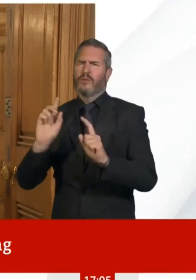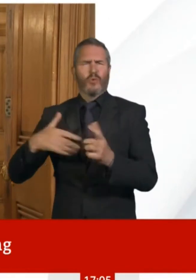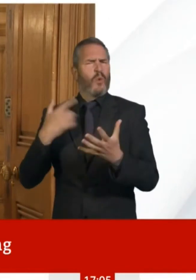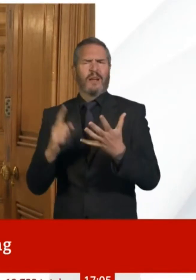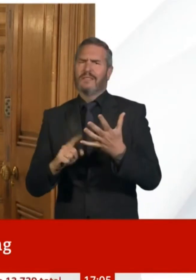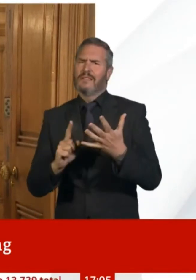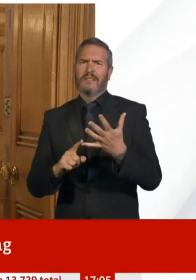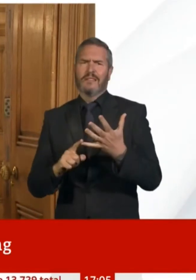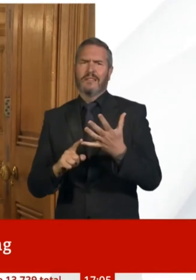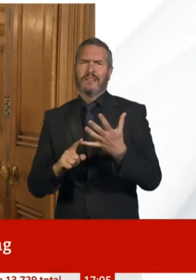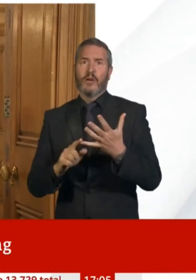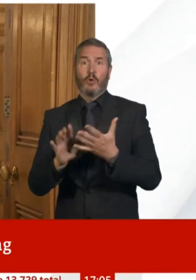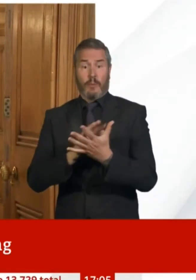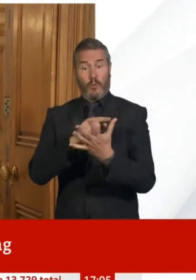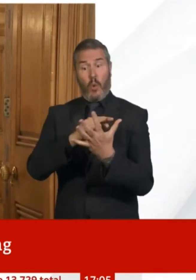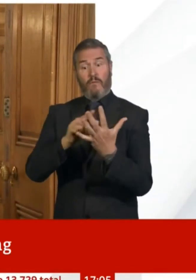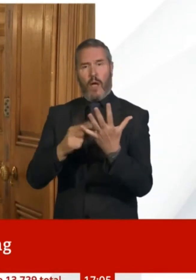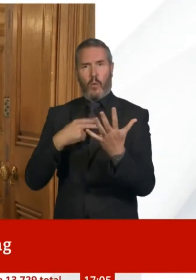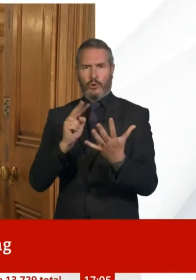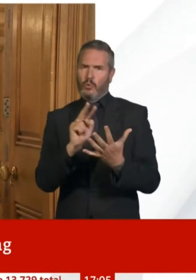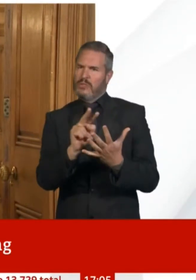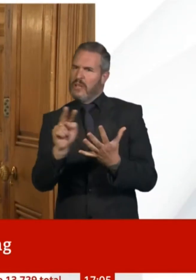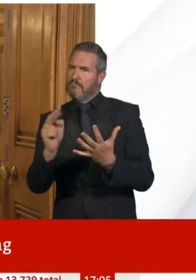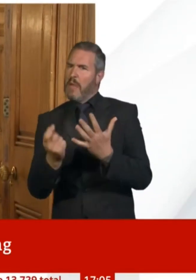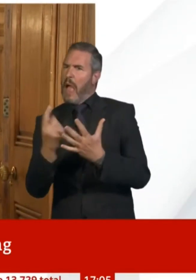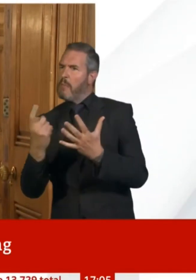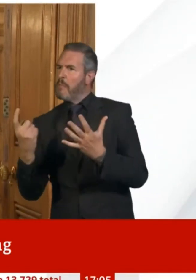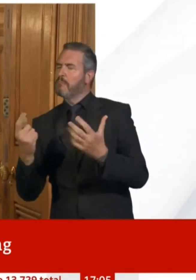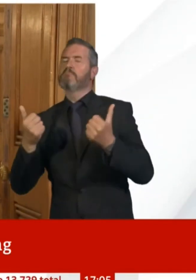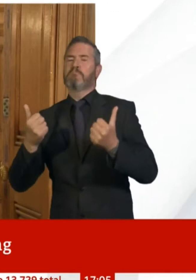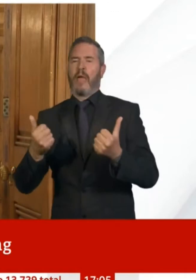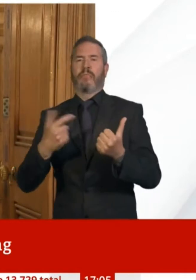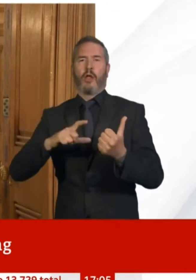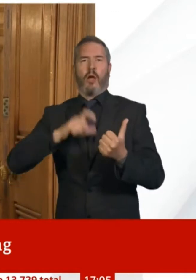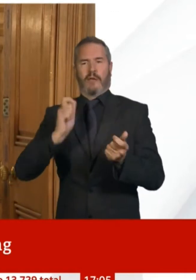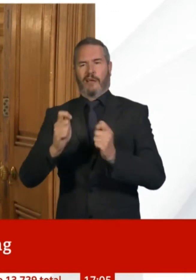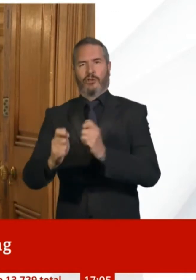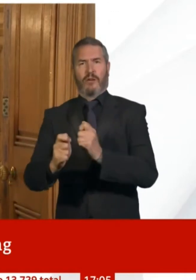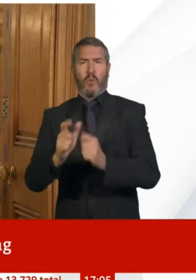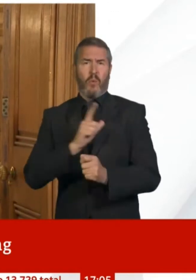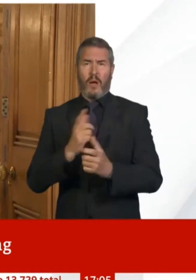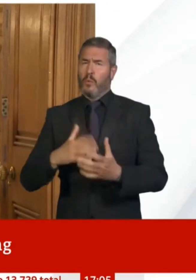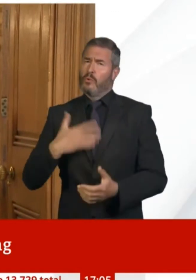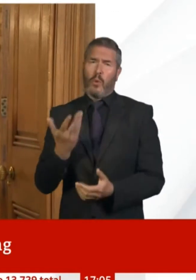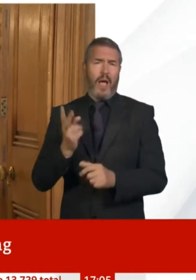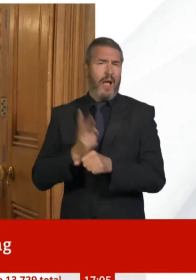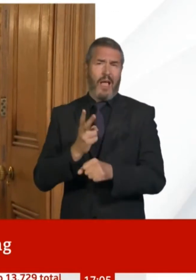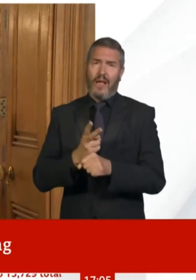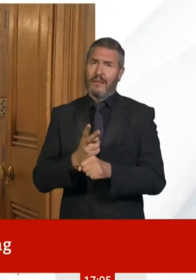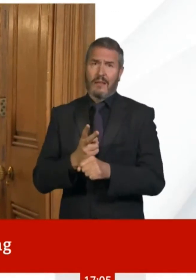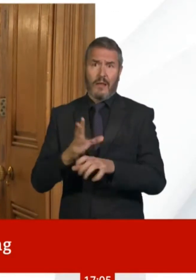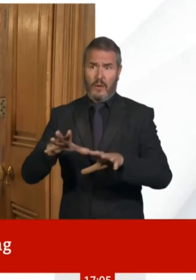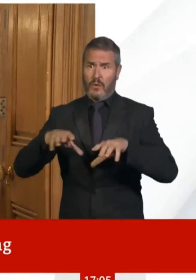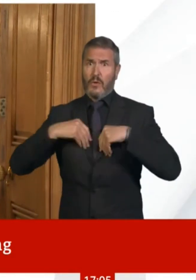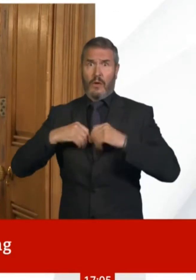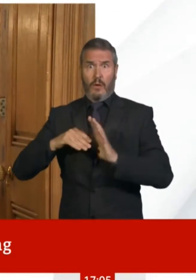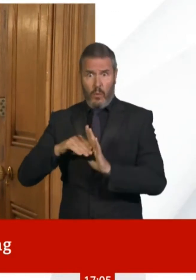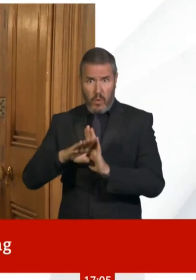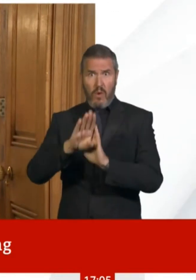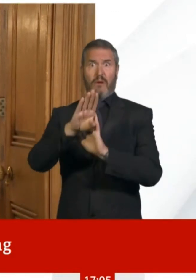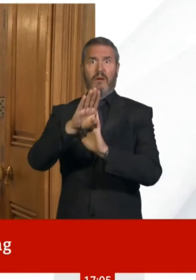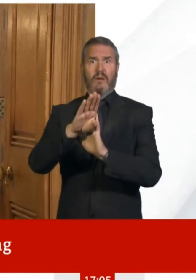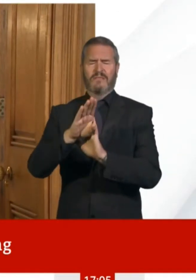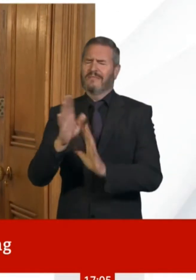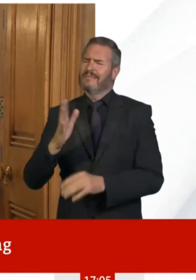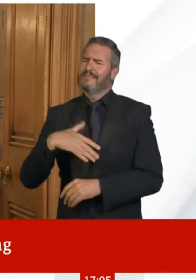could do right now is to ease up too soon, allow a second peak of the virus to hit the NHS and hit the British people.